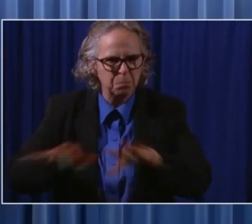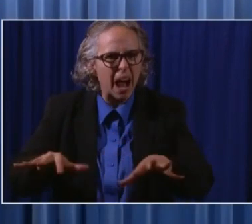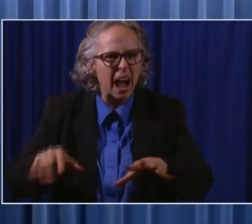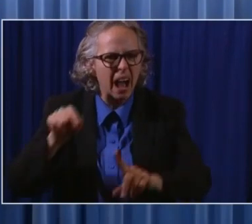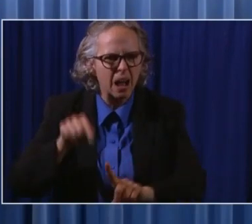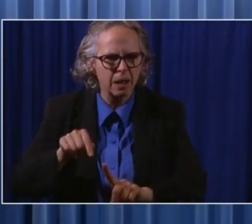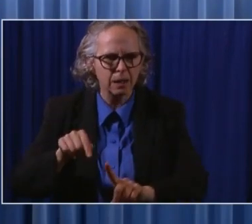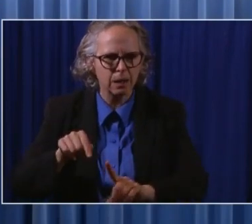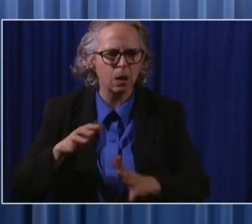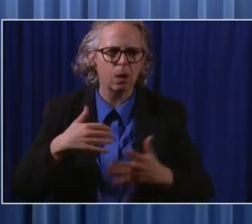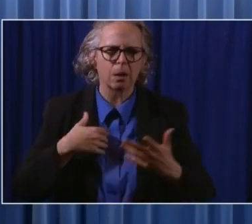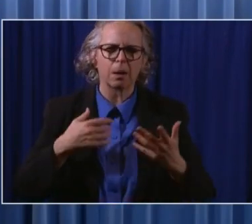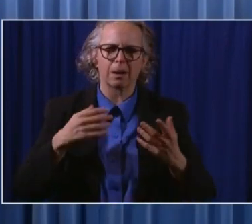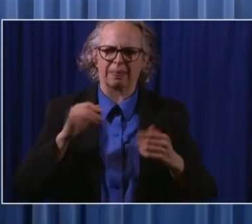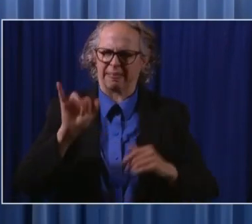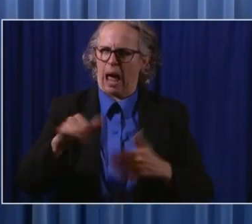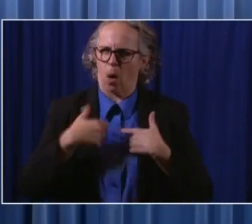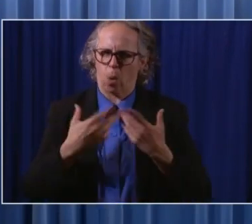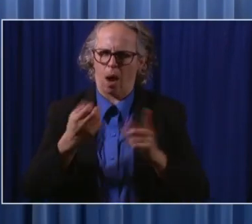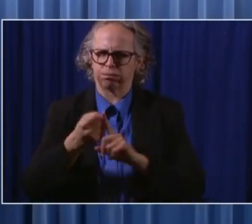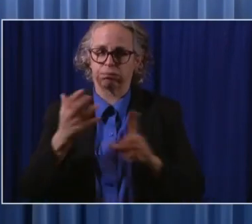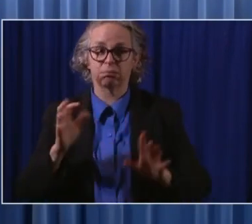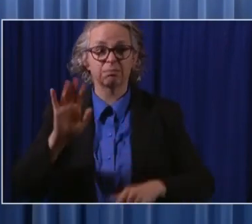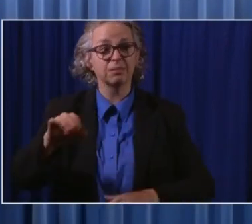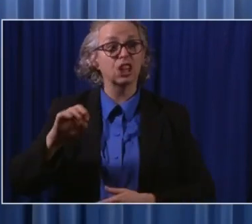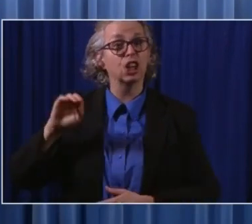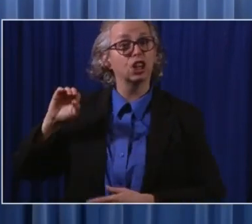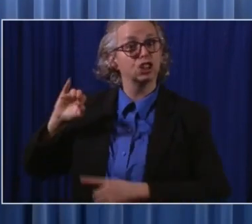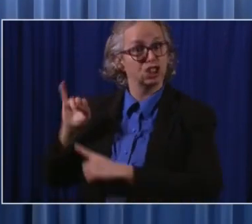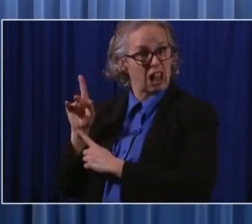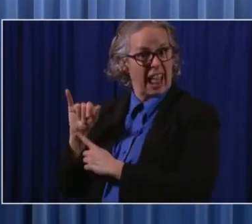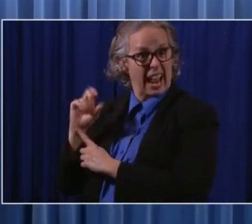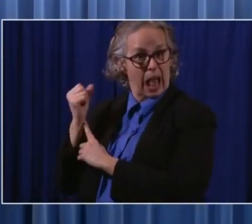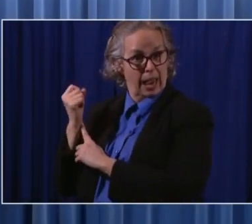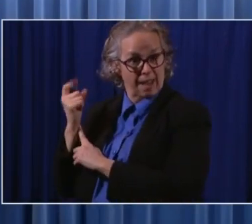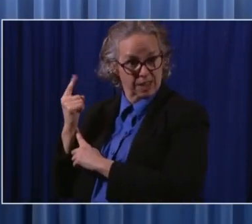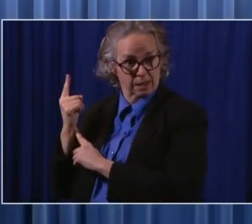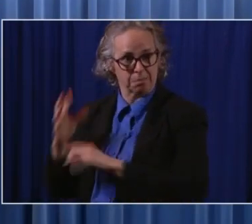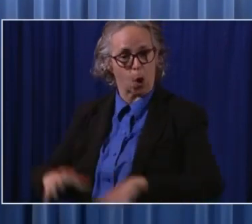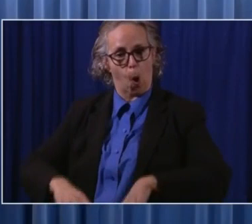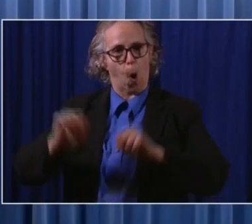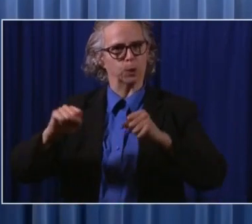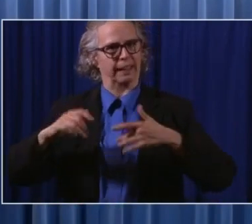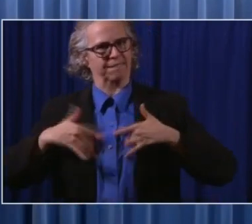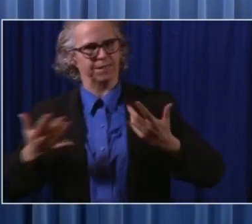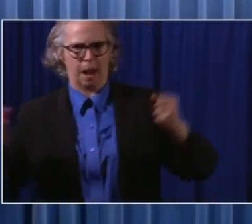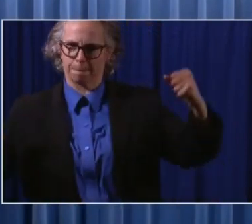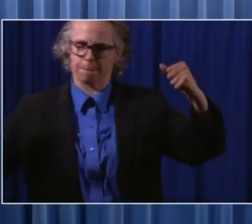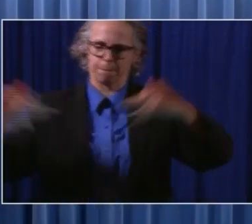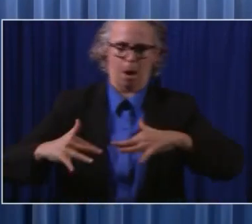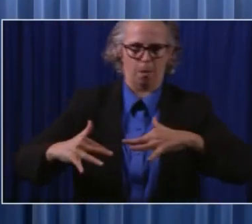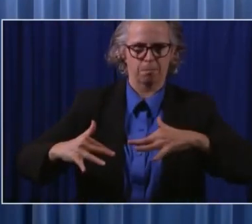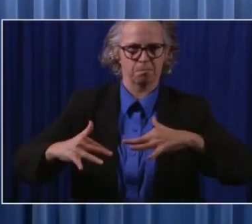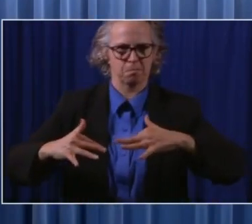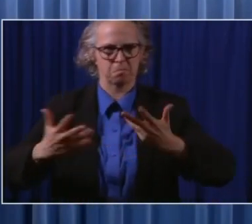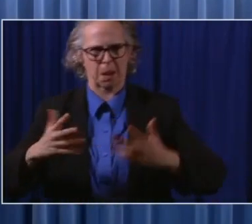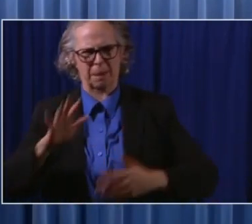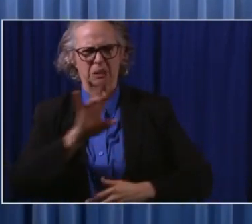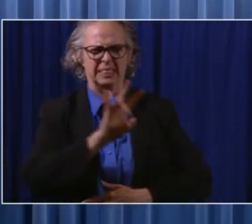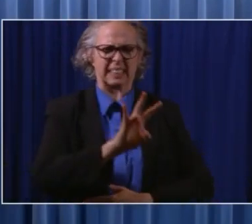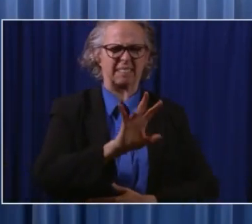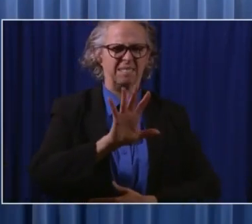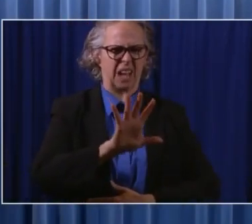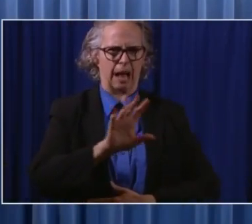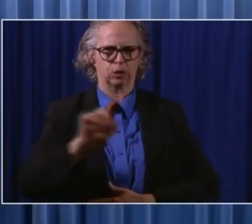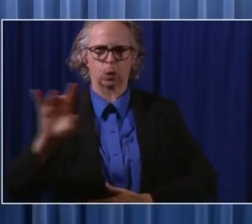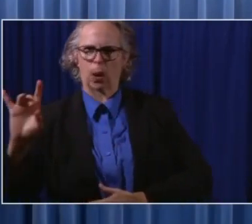on that. On July 11th, the winery hosted the event. There were about 75 to 80 people who attended. However,